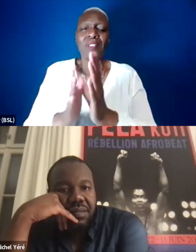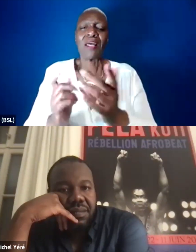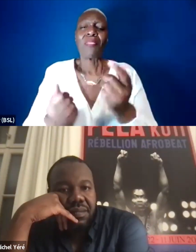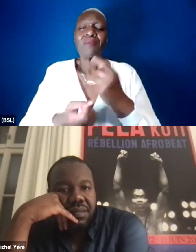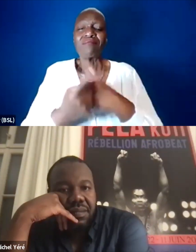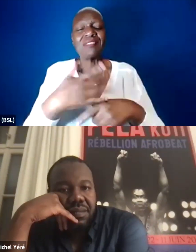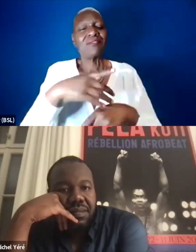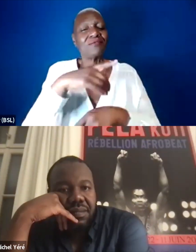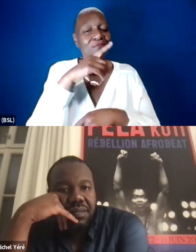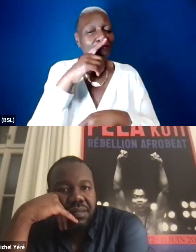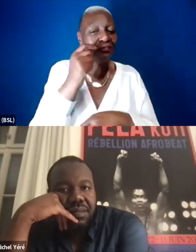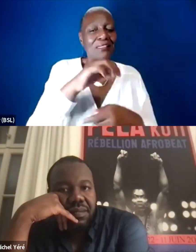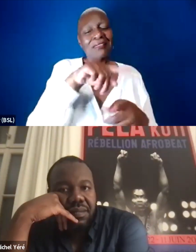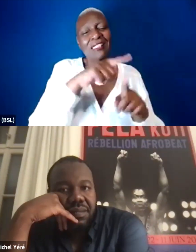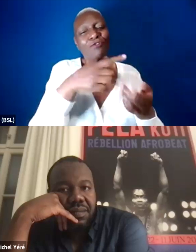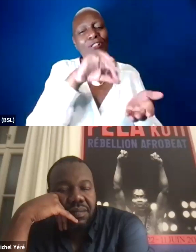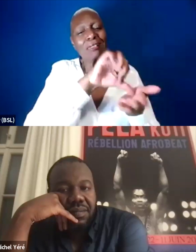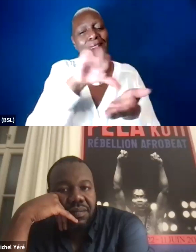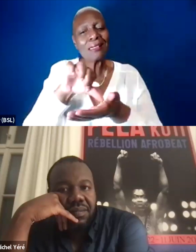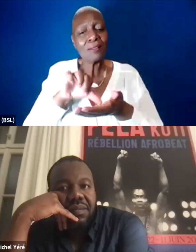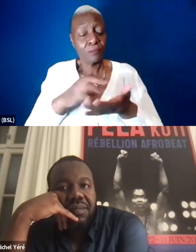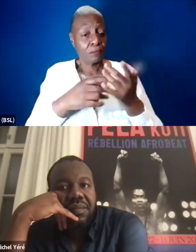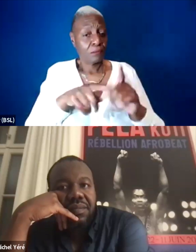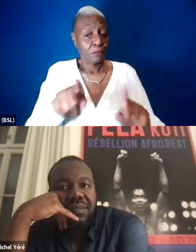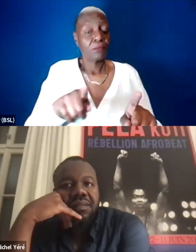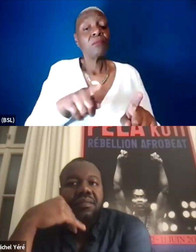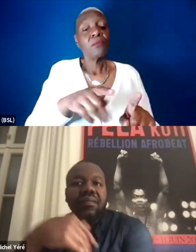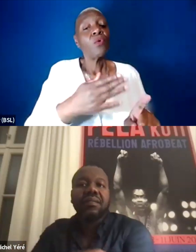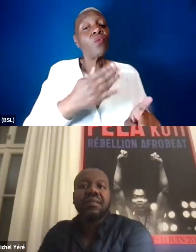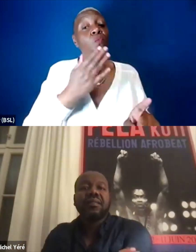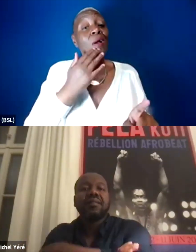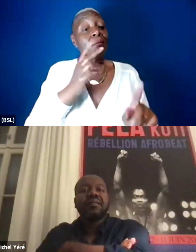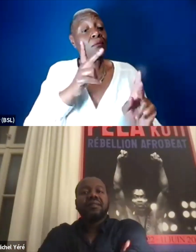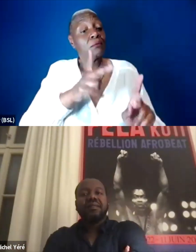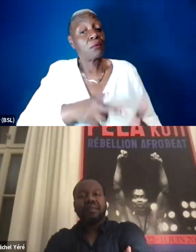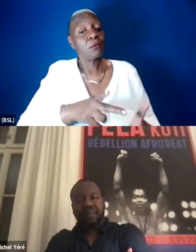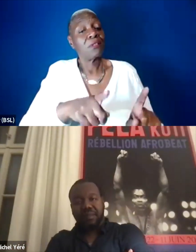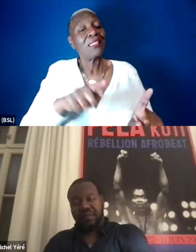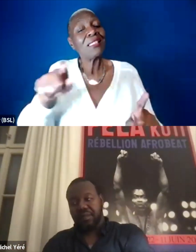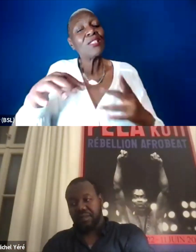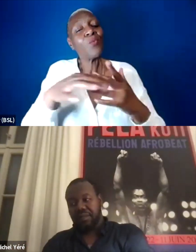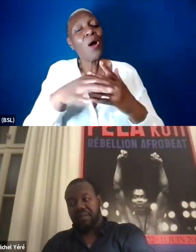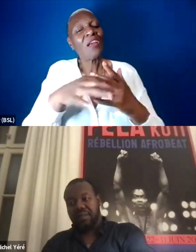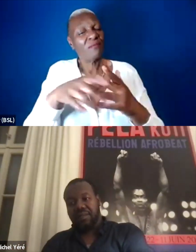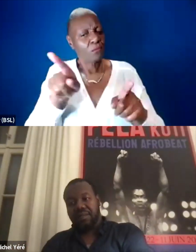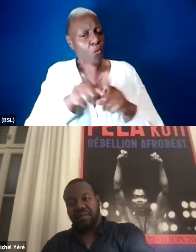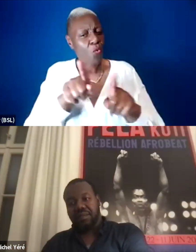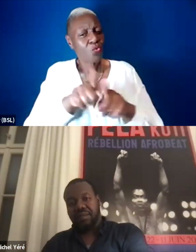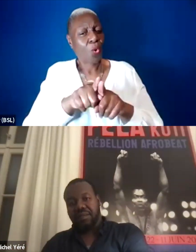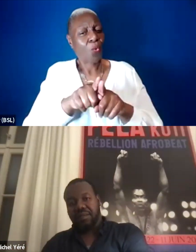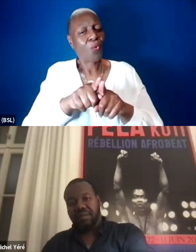Marseille in the 1920s and 30s. And then after he was killed, his wife, who was also a resistance